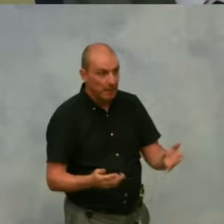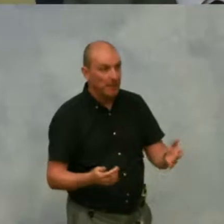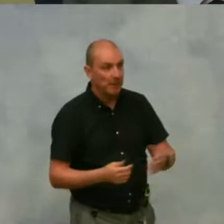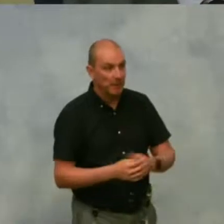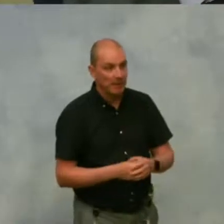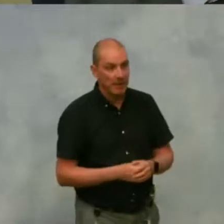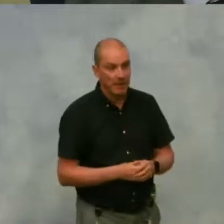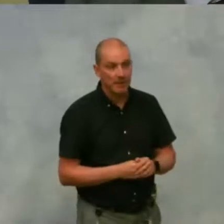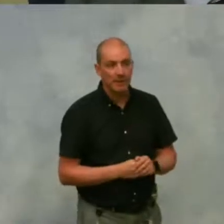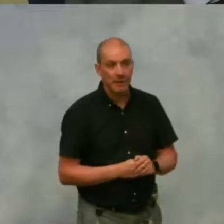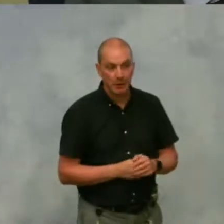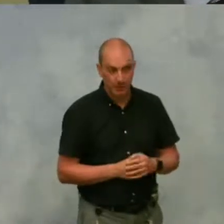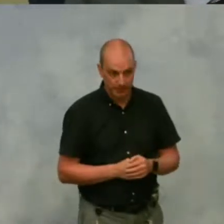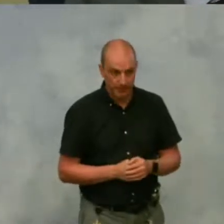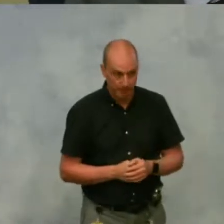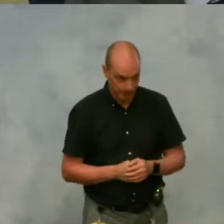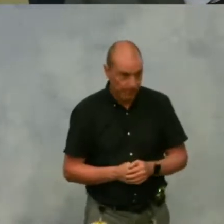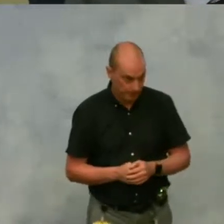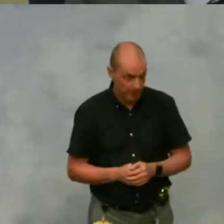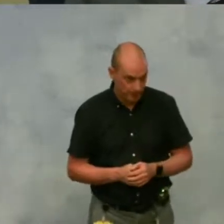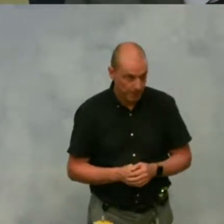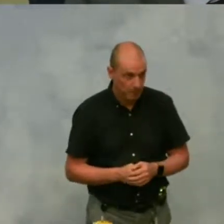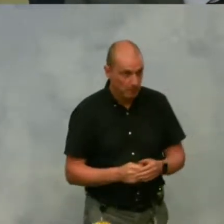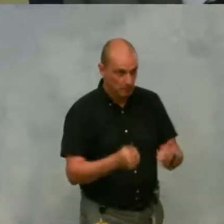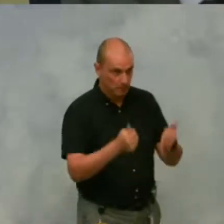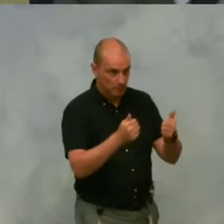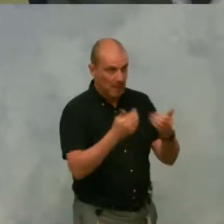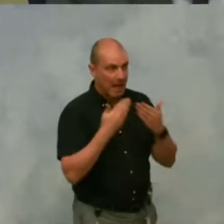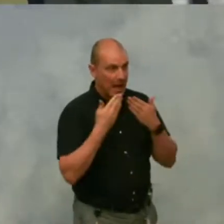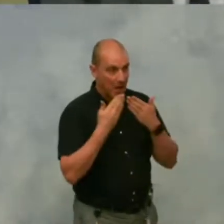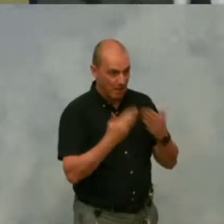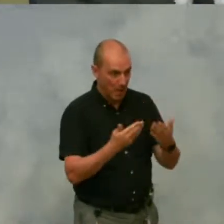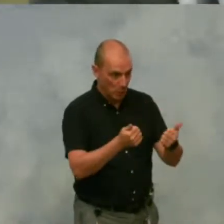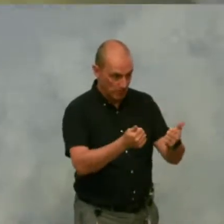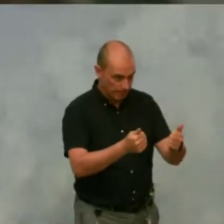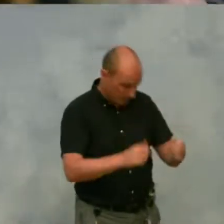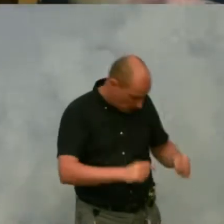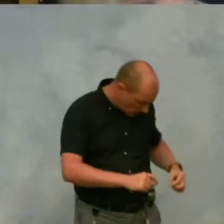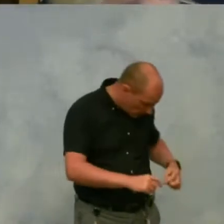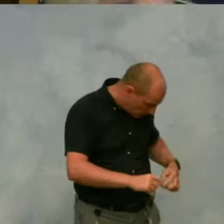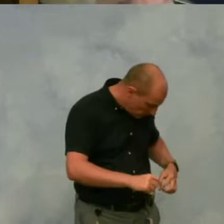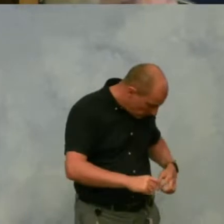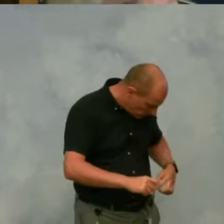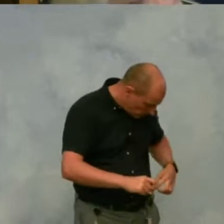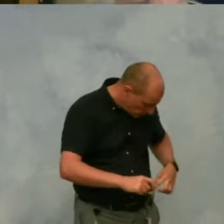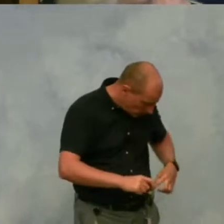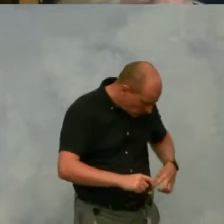Yep, I'm happy with that answer. Thank you. Thank you. Councillor